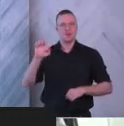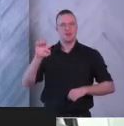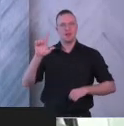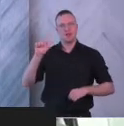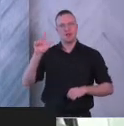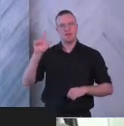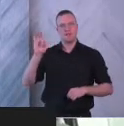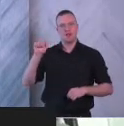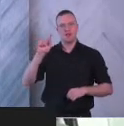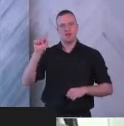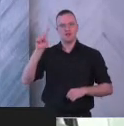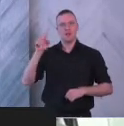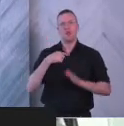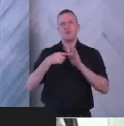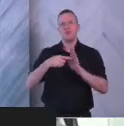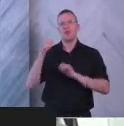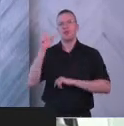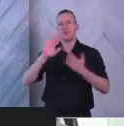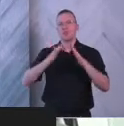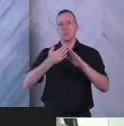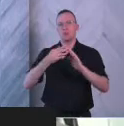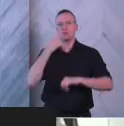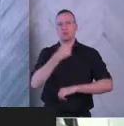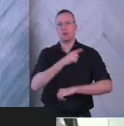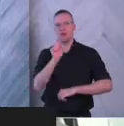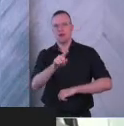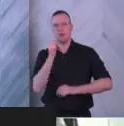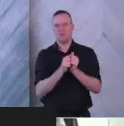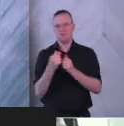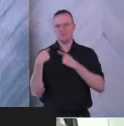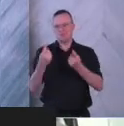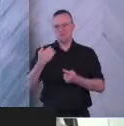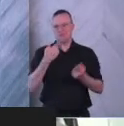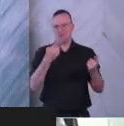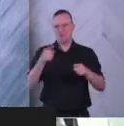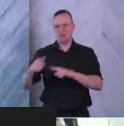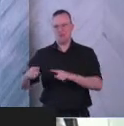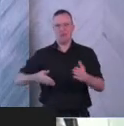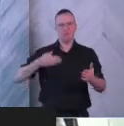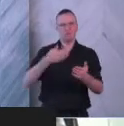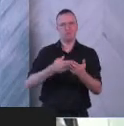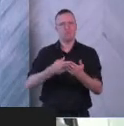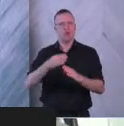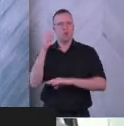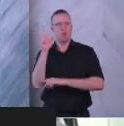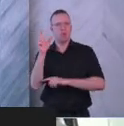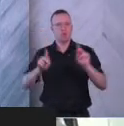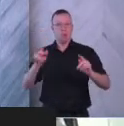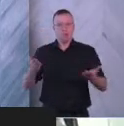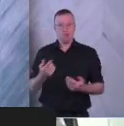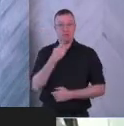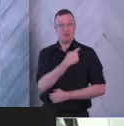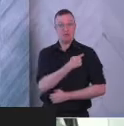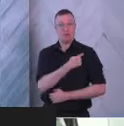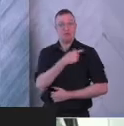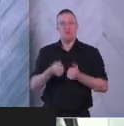of Kingston. And my question for you is, with recent discriminatory incidents done against Muslims here in Kingston, what tangible steps would